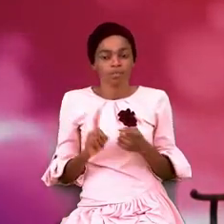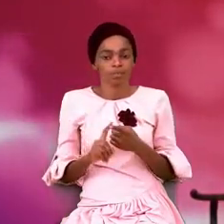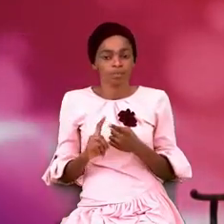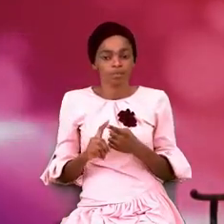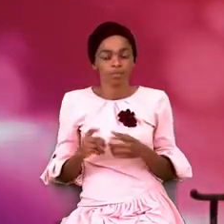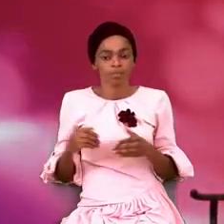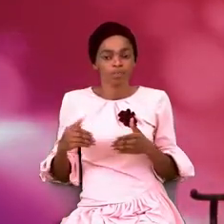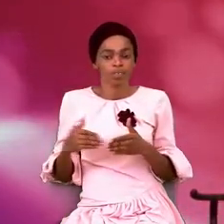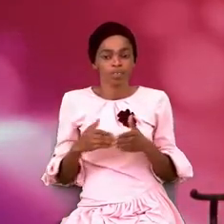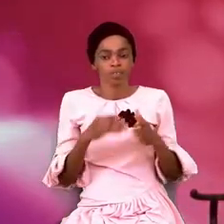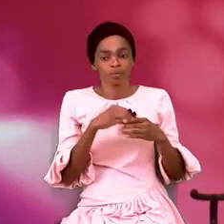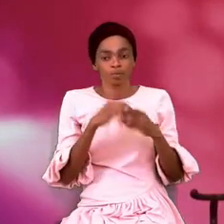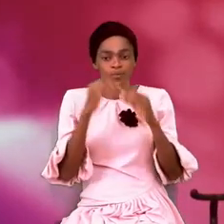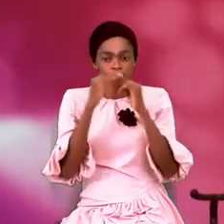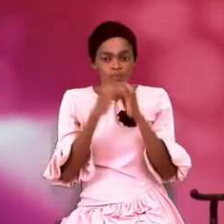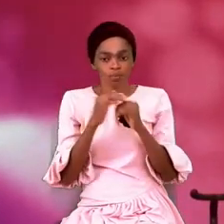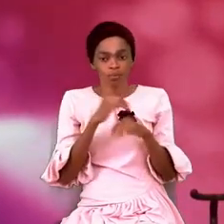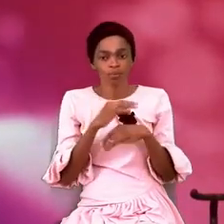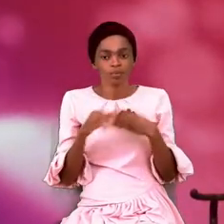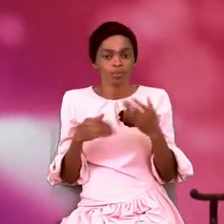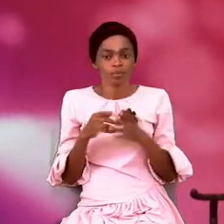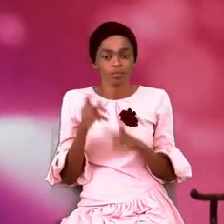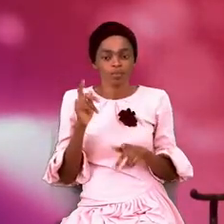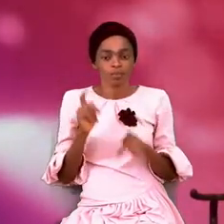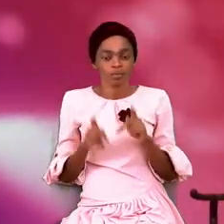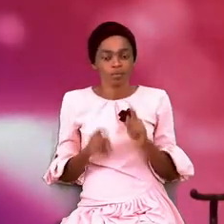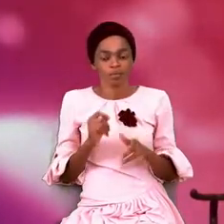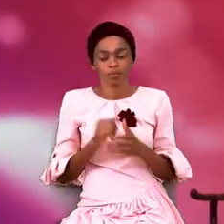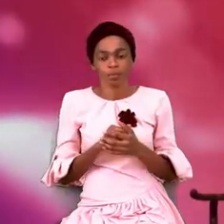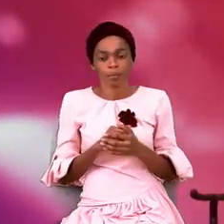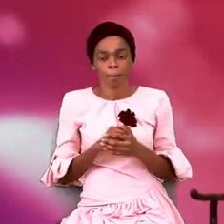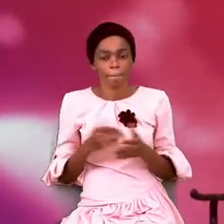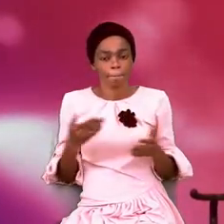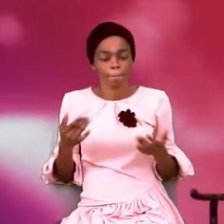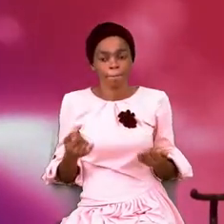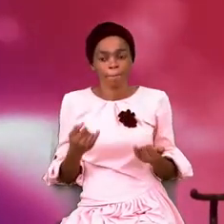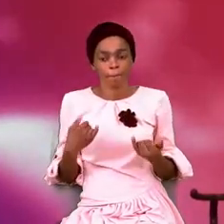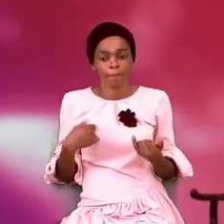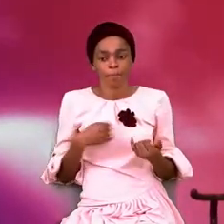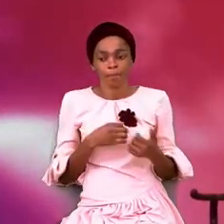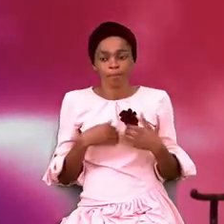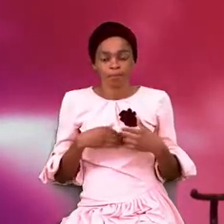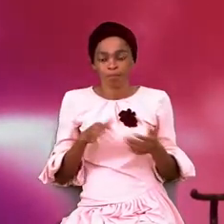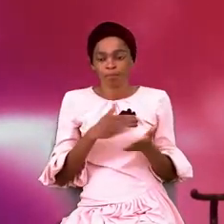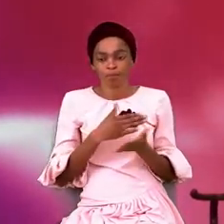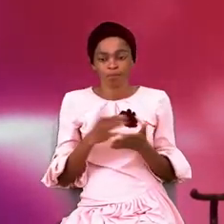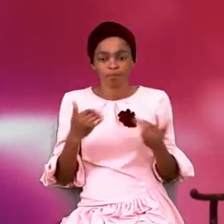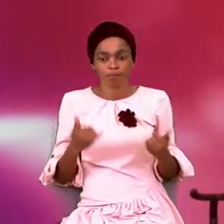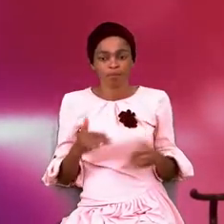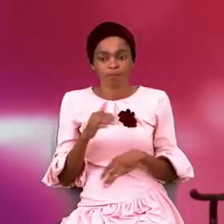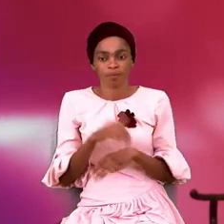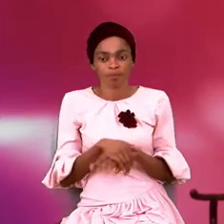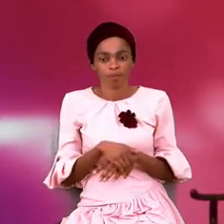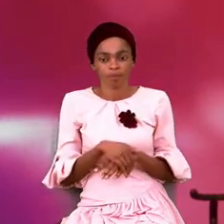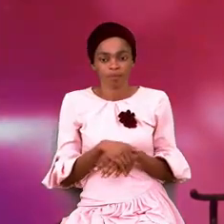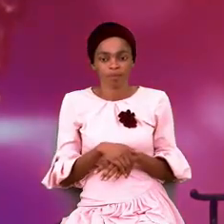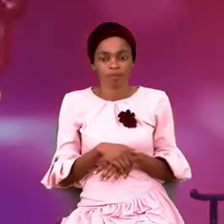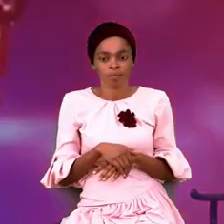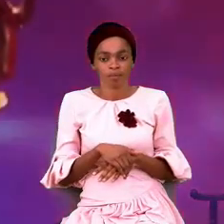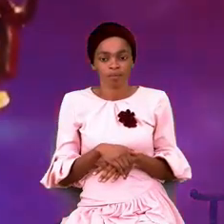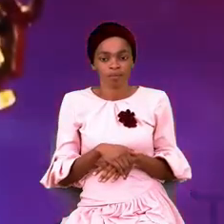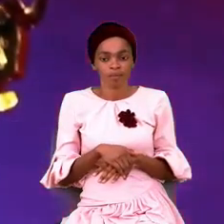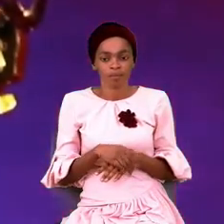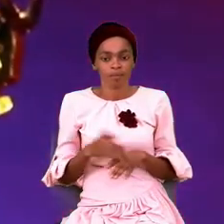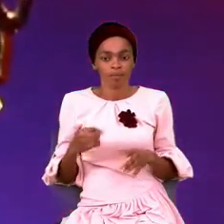once. But this song is good to do because we get to do it in different languages. So let's